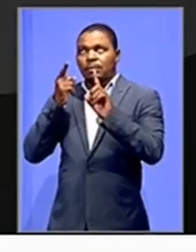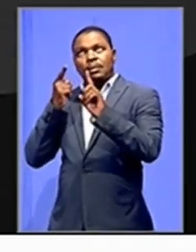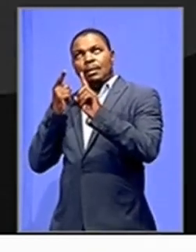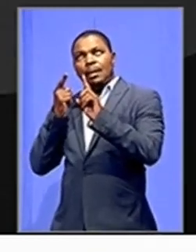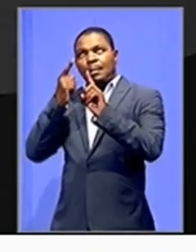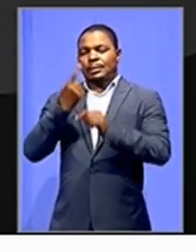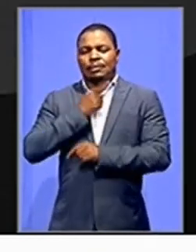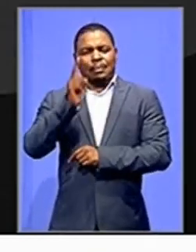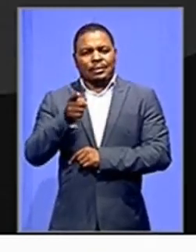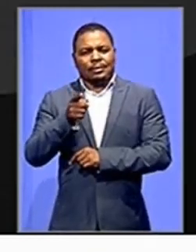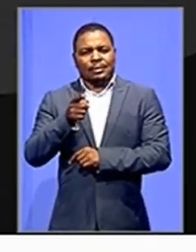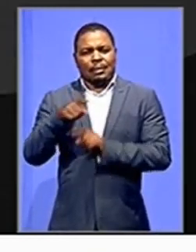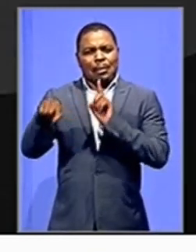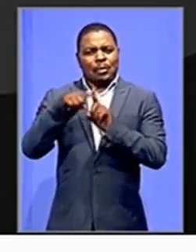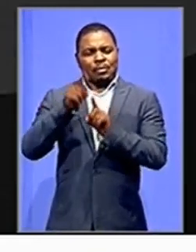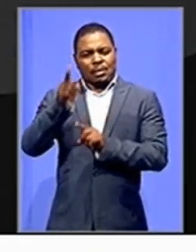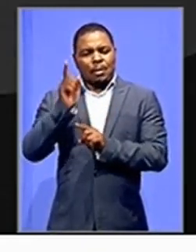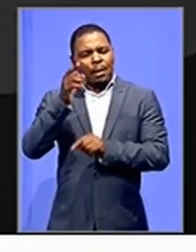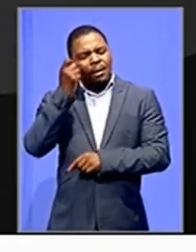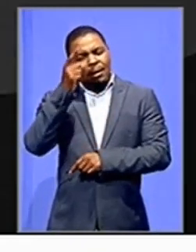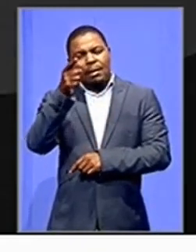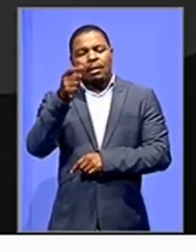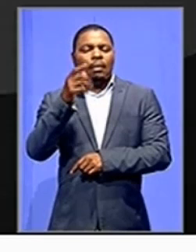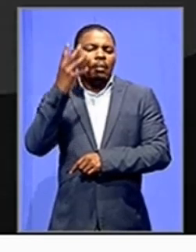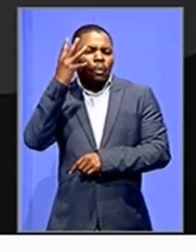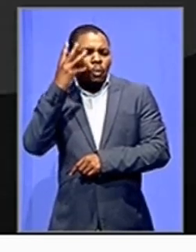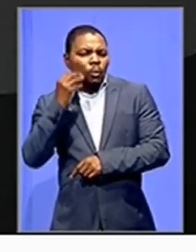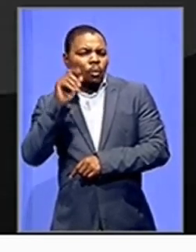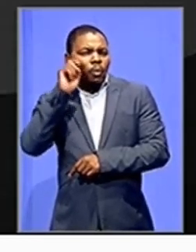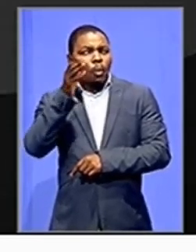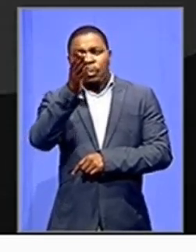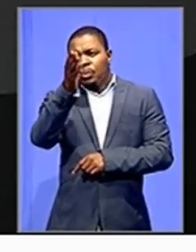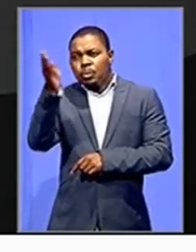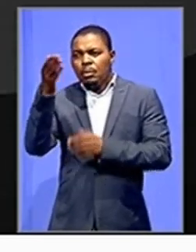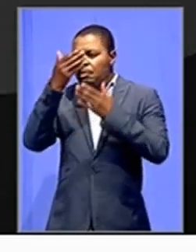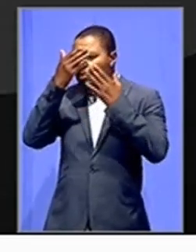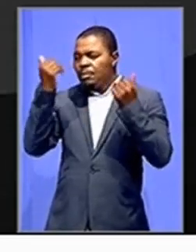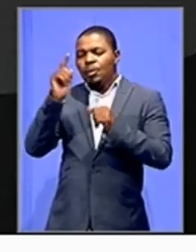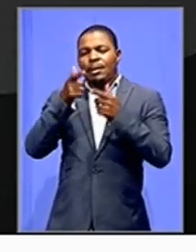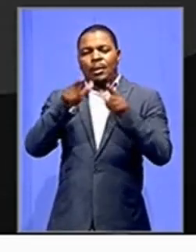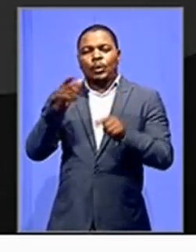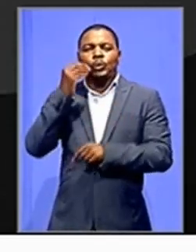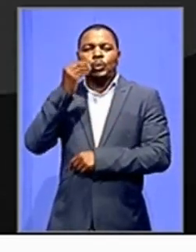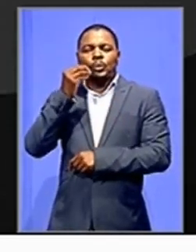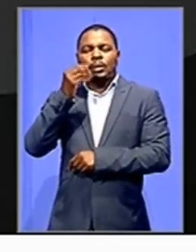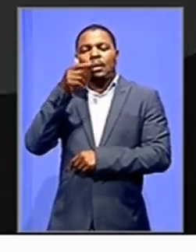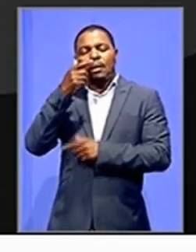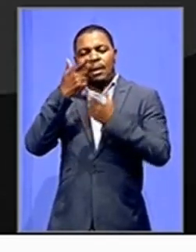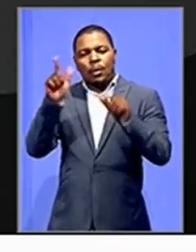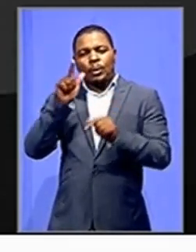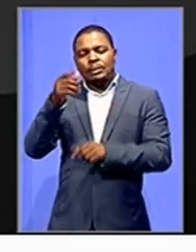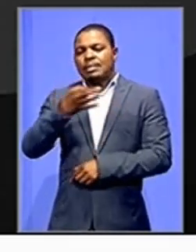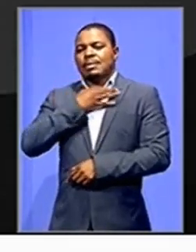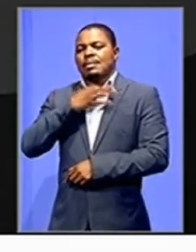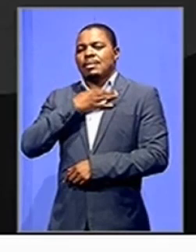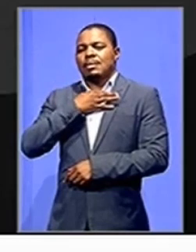o tshwanetse o utlwisise hore go na le bonkgono ba sa tsebeng puo ya sekgowa gore mona